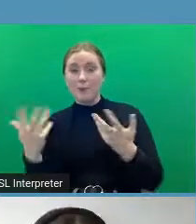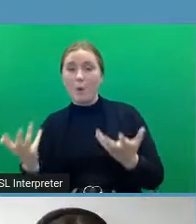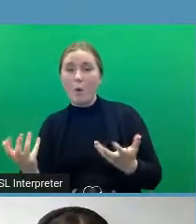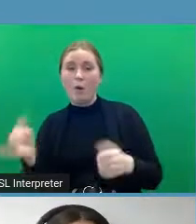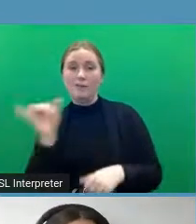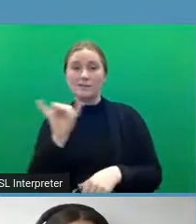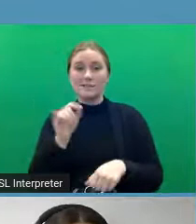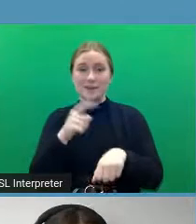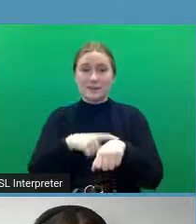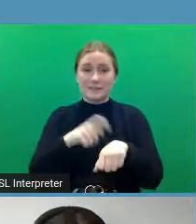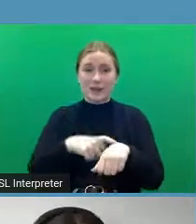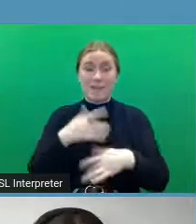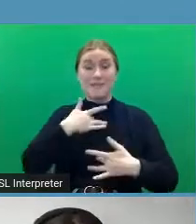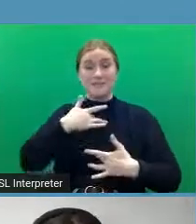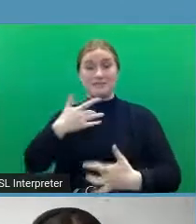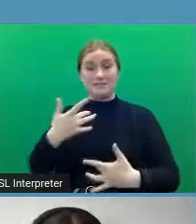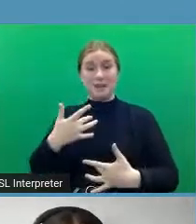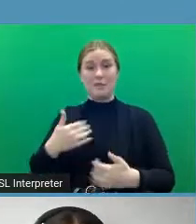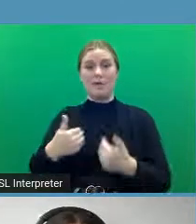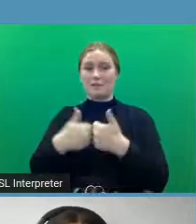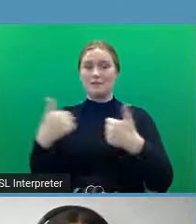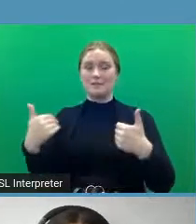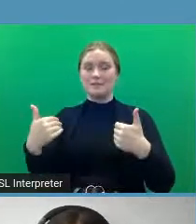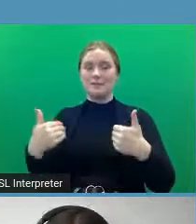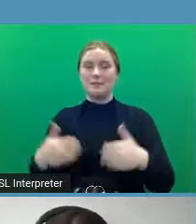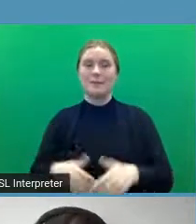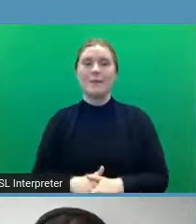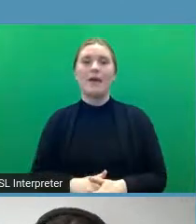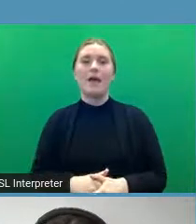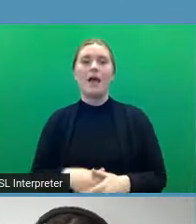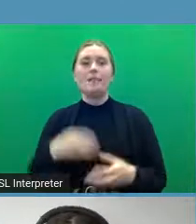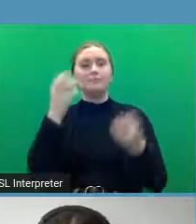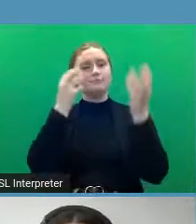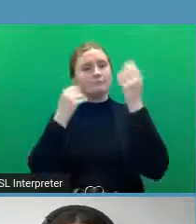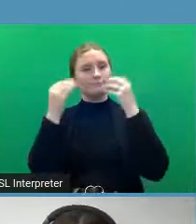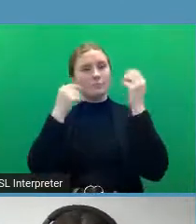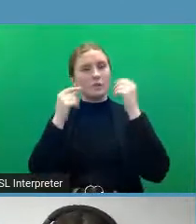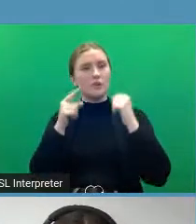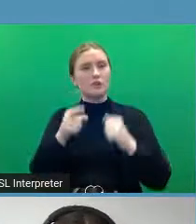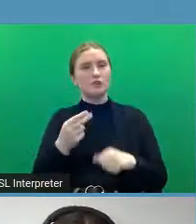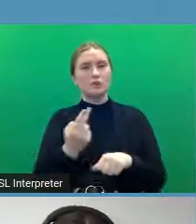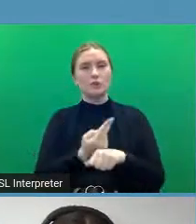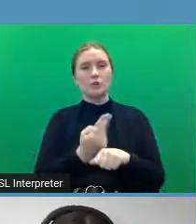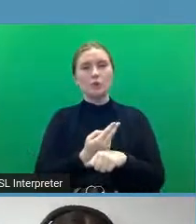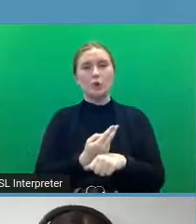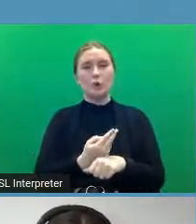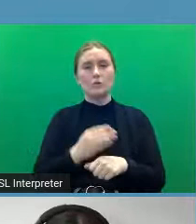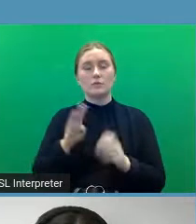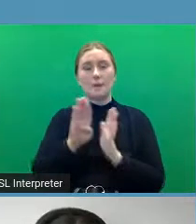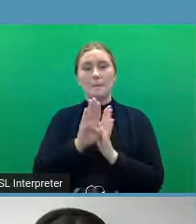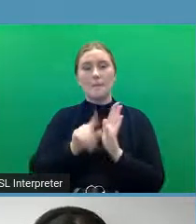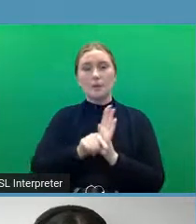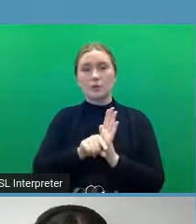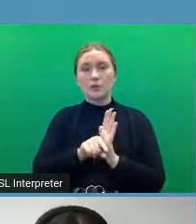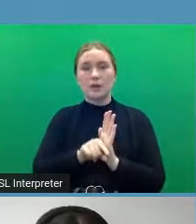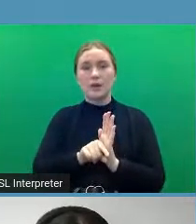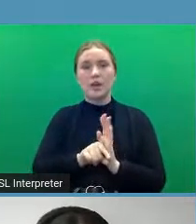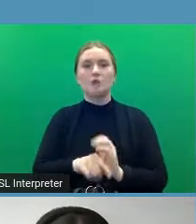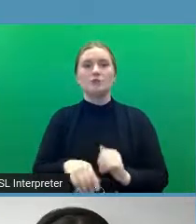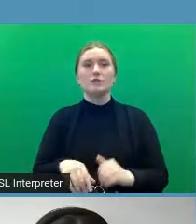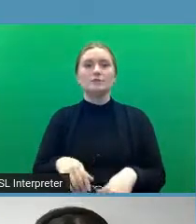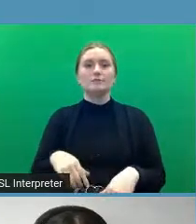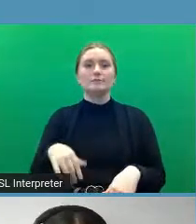recorded separately, making sure that you're considering that you're using a background that's sort of